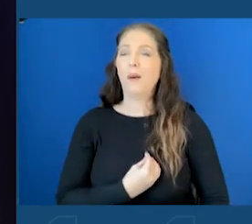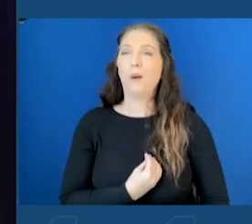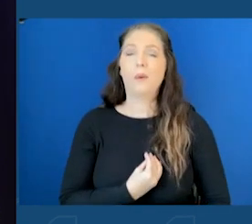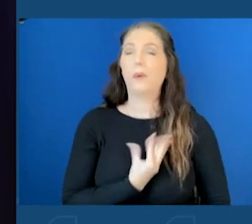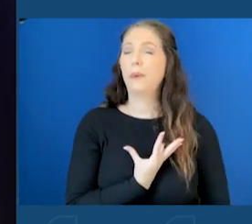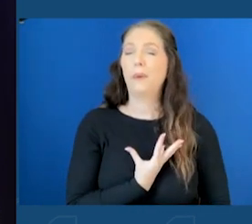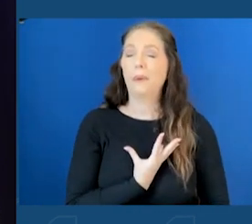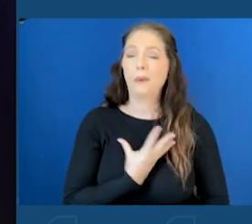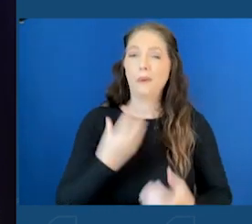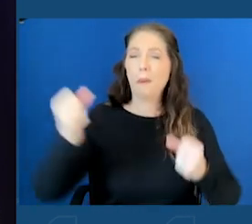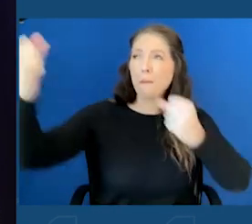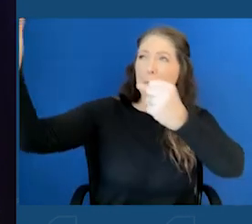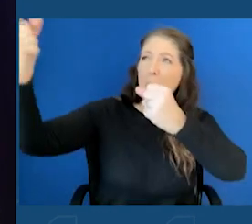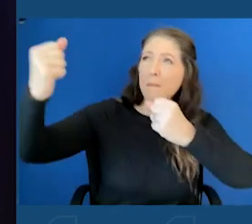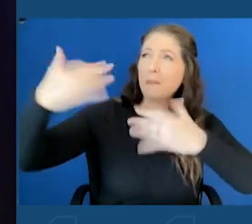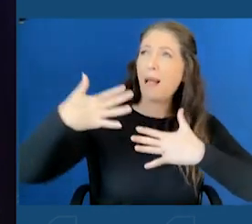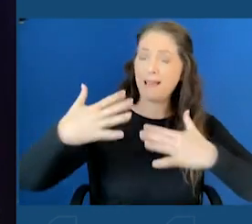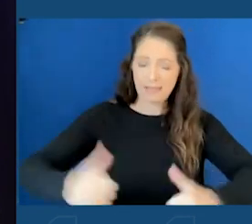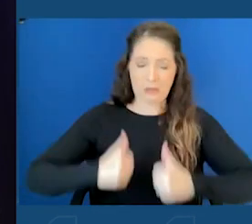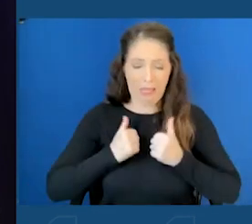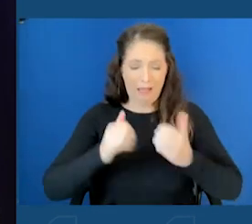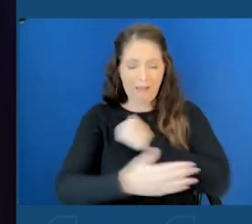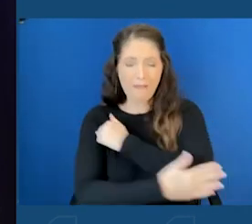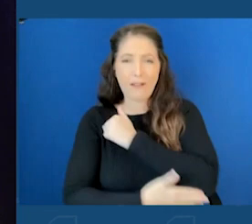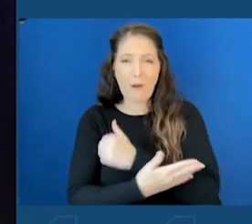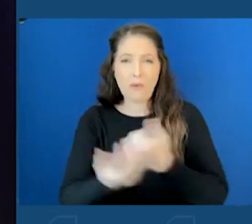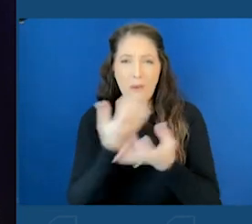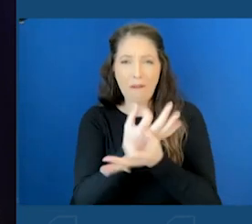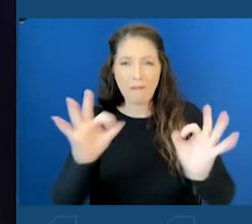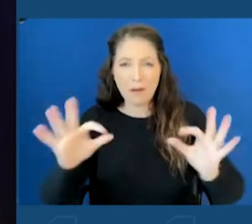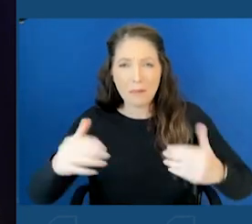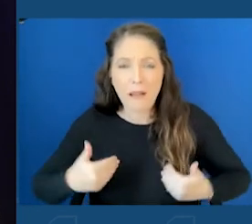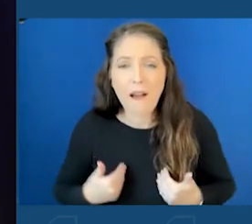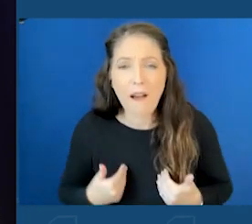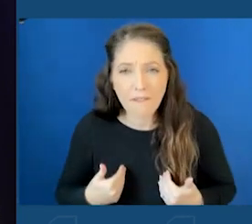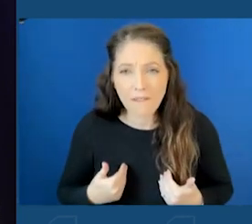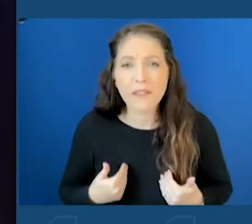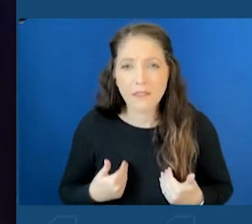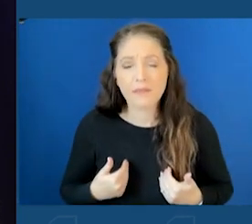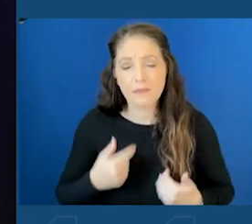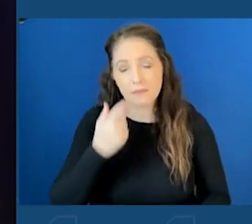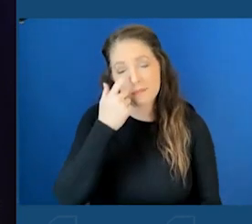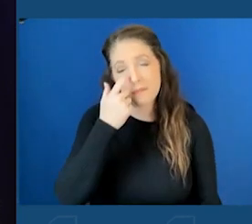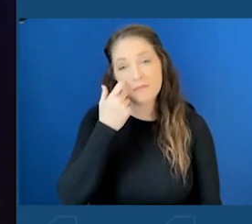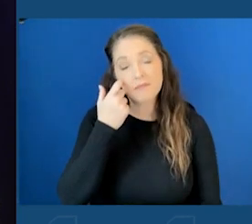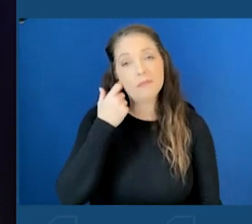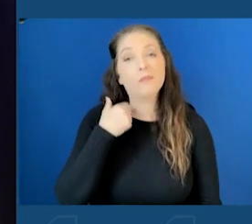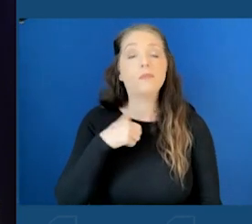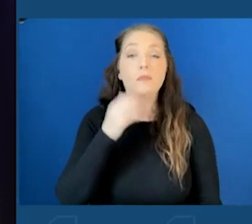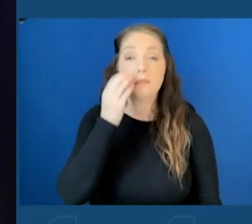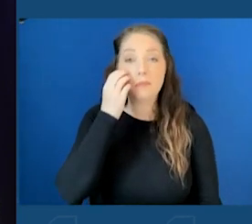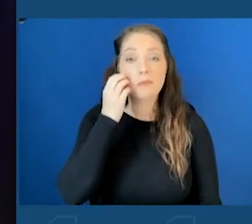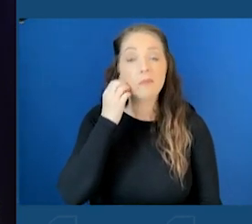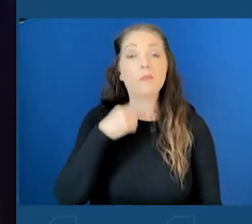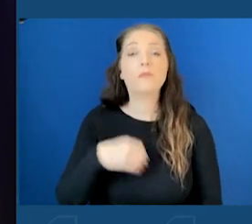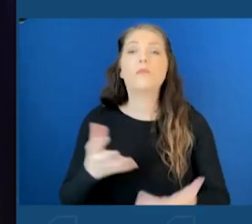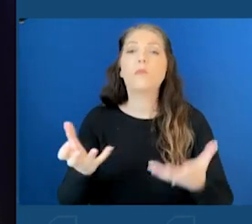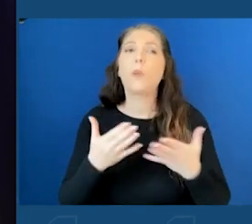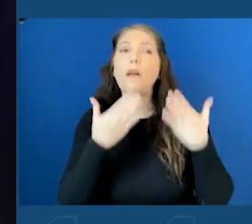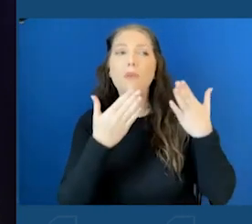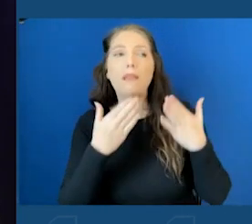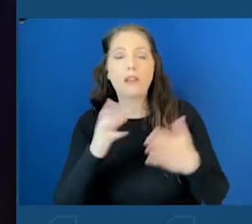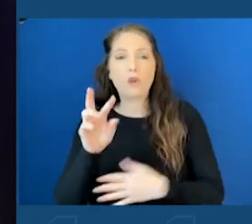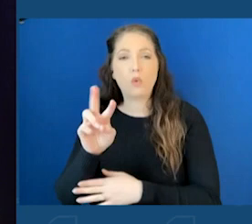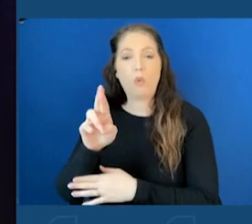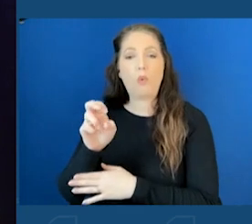blessed to live in a country with such freedoms that we'll never take for granted. I also want to recognize Reverend Moret for reminding